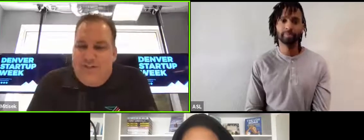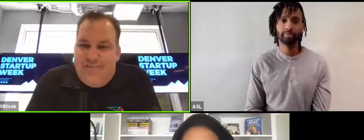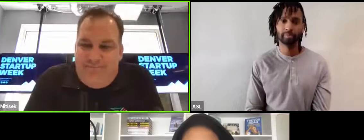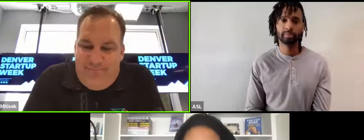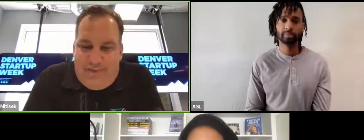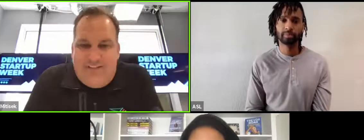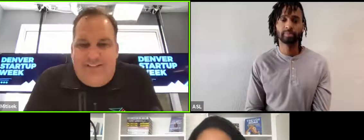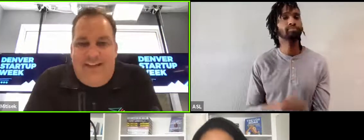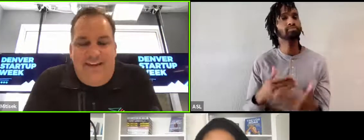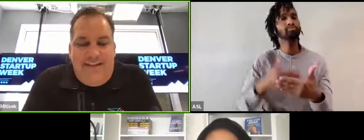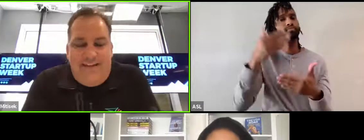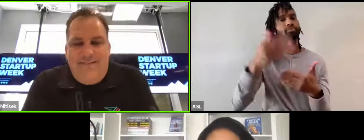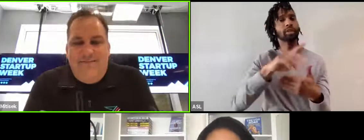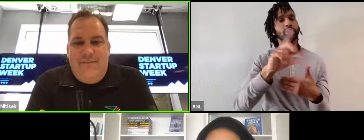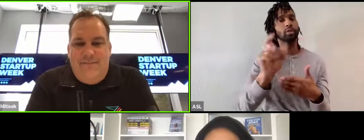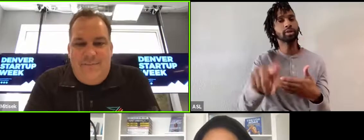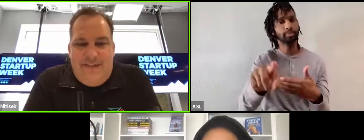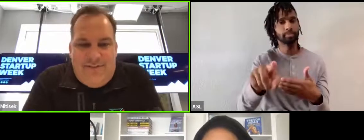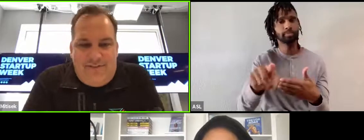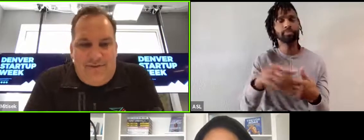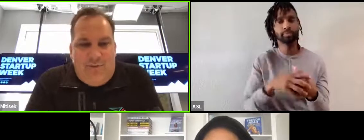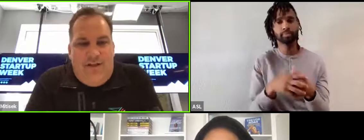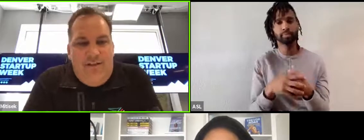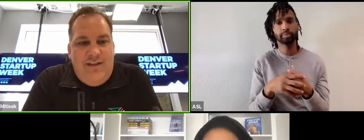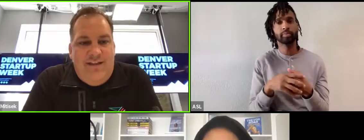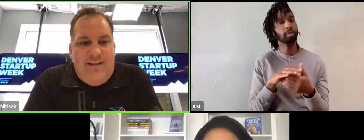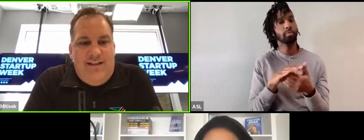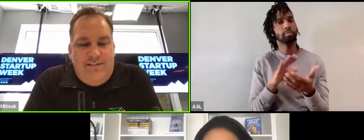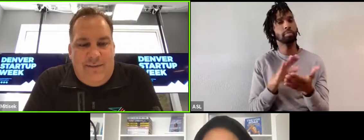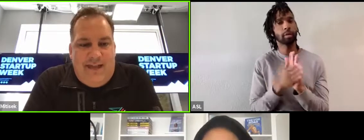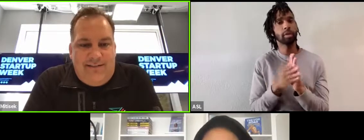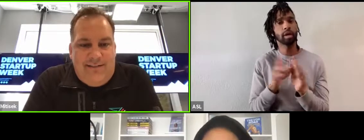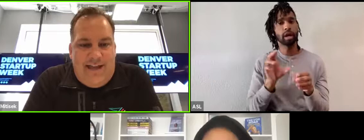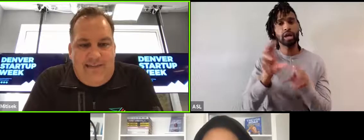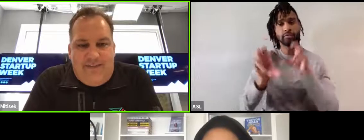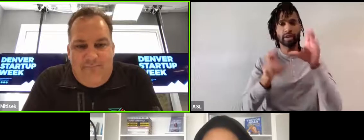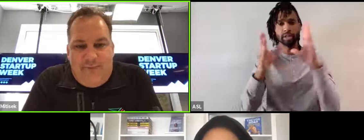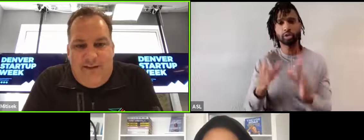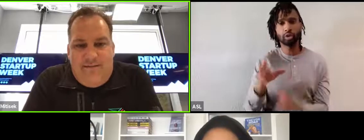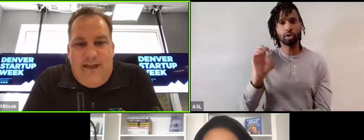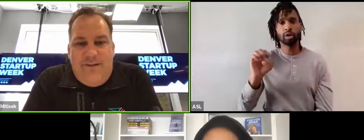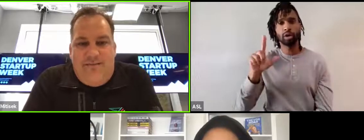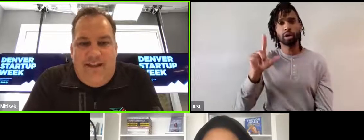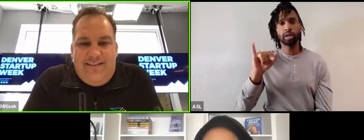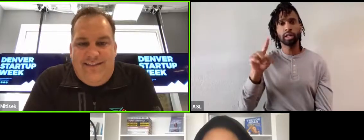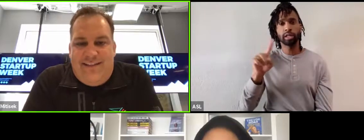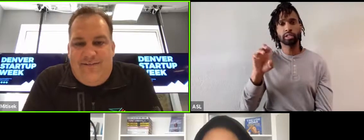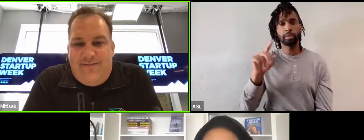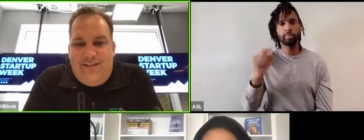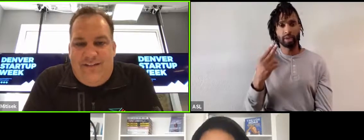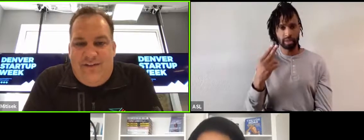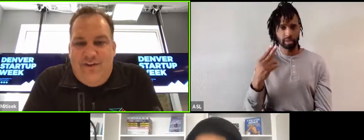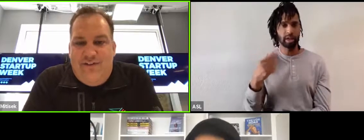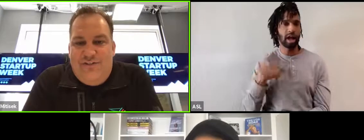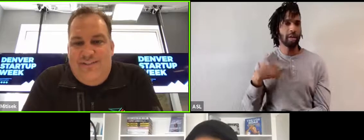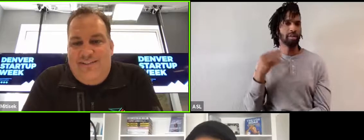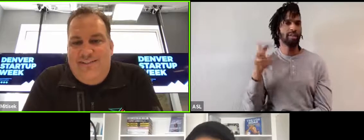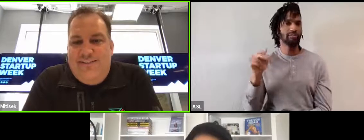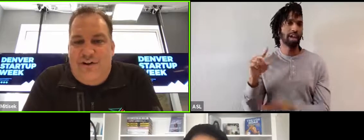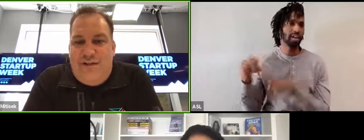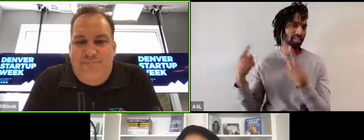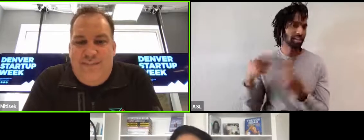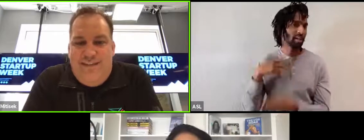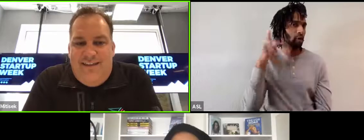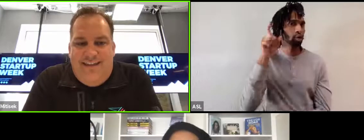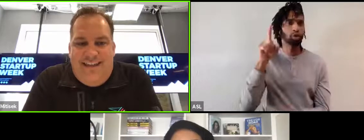Next question, alongside being an investor as well. Elizabeth asks, I've been a fan since I've heard your series